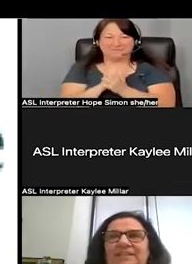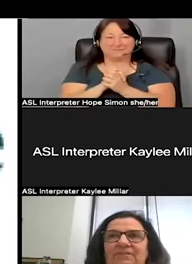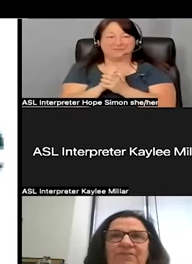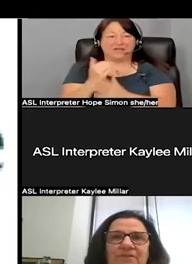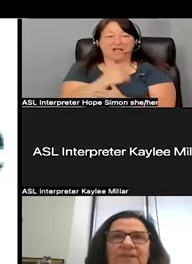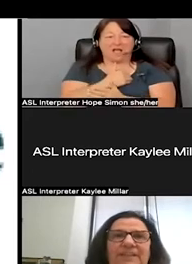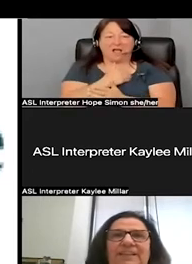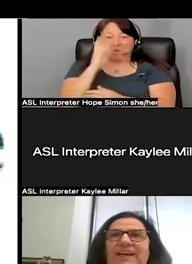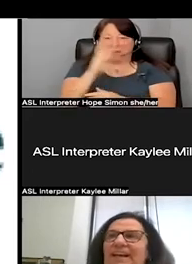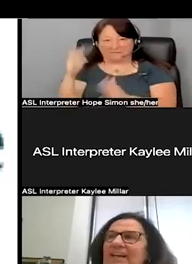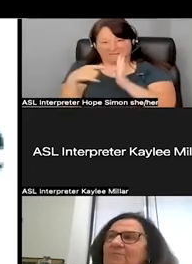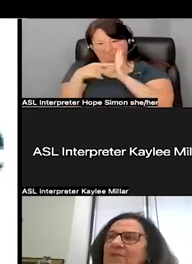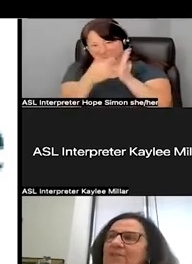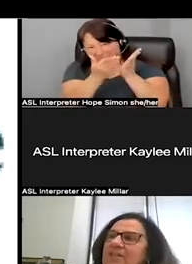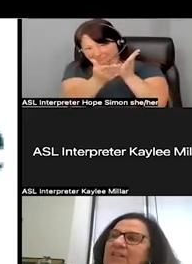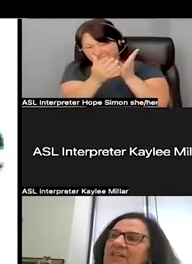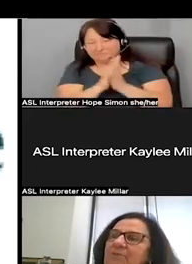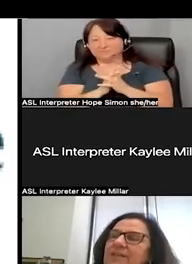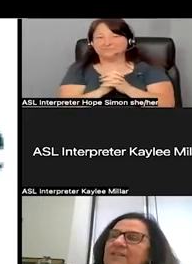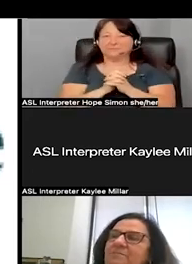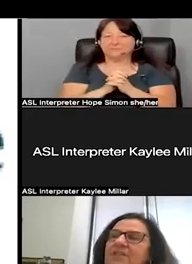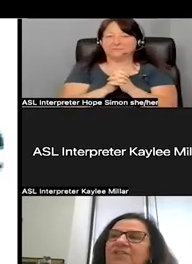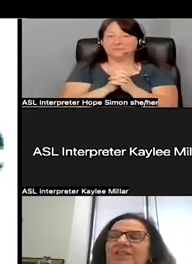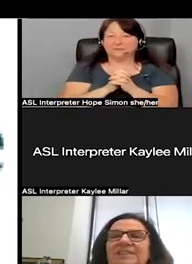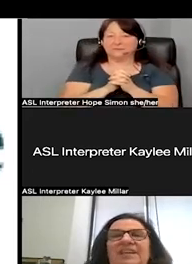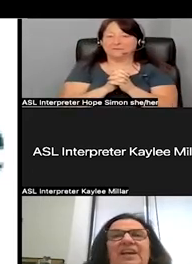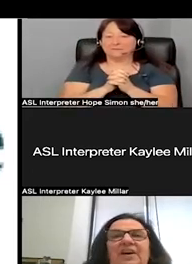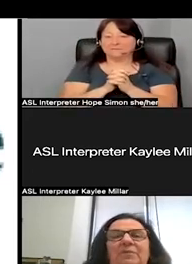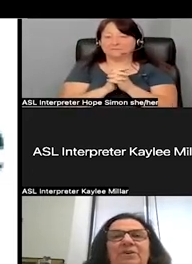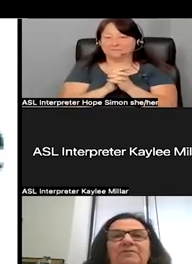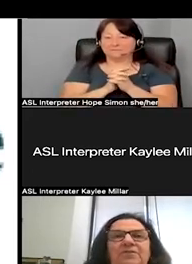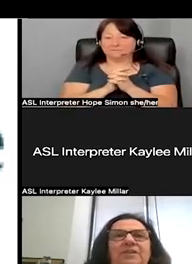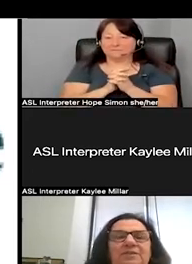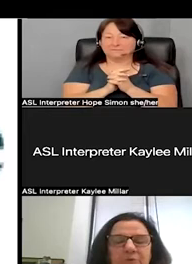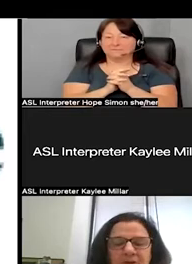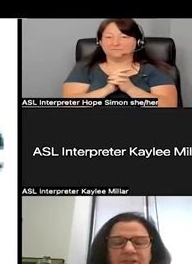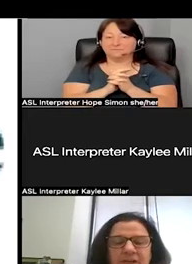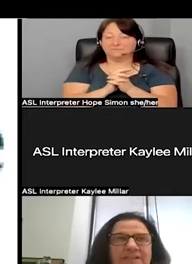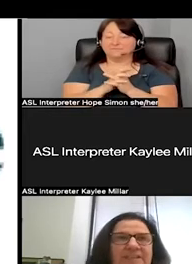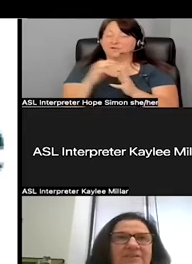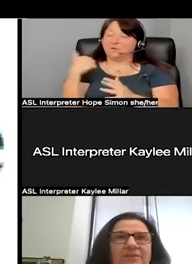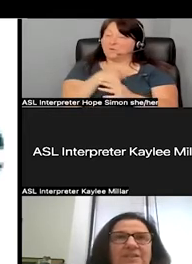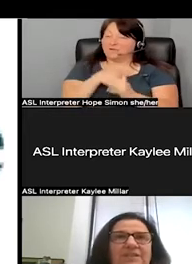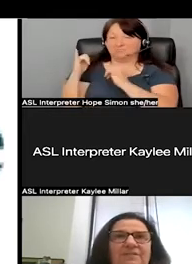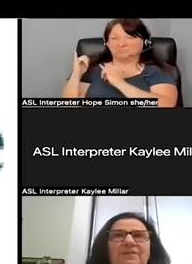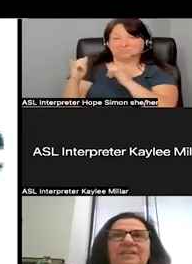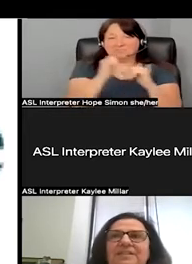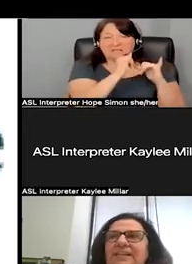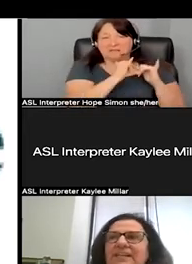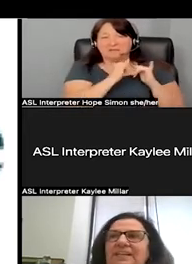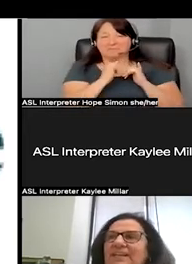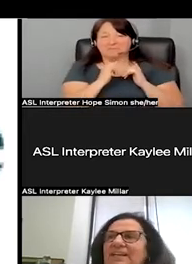website is listed for everyone. And much like everyone has mentioned, part of doing this project was